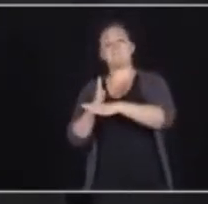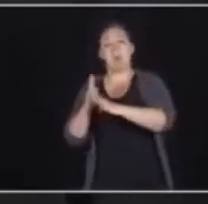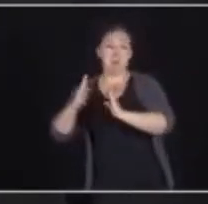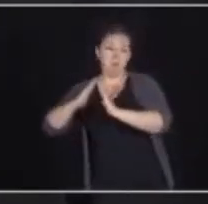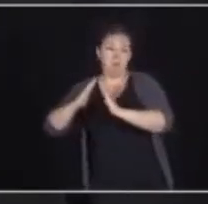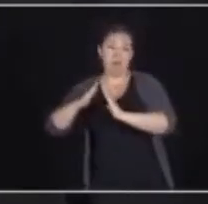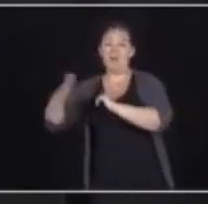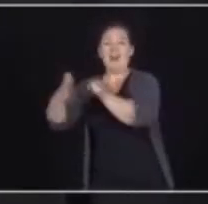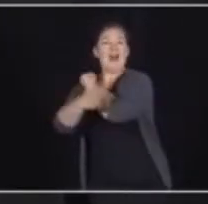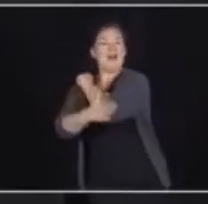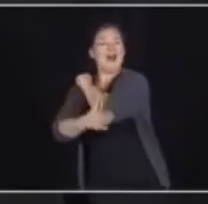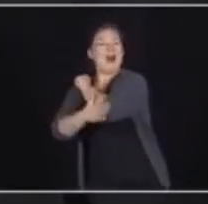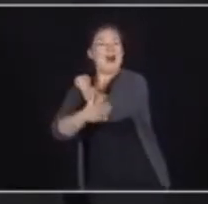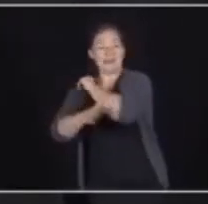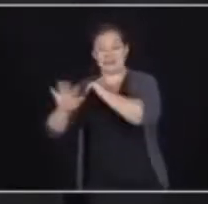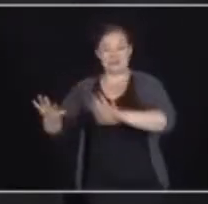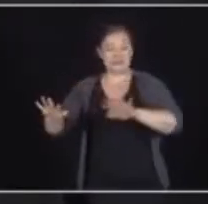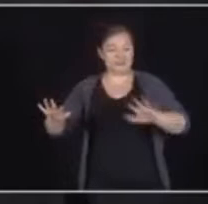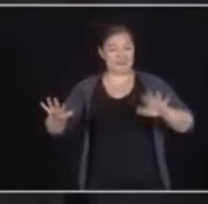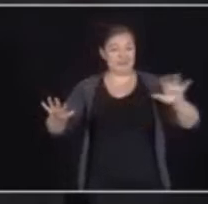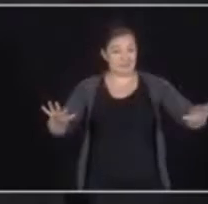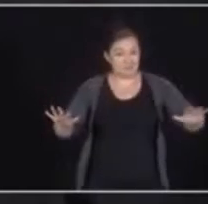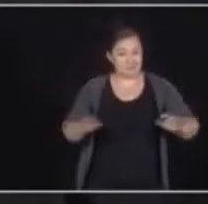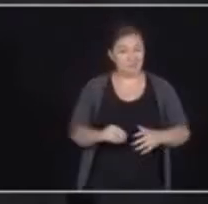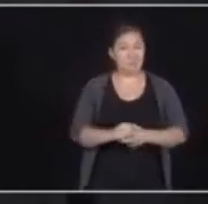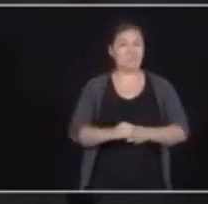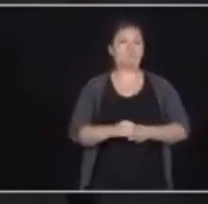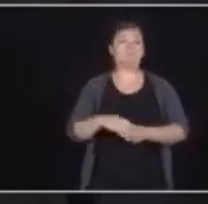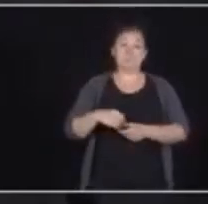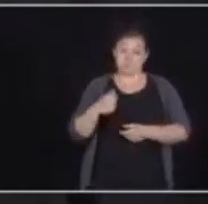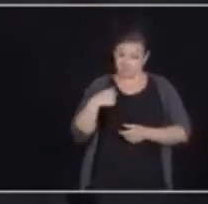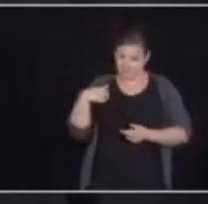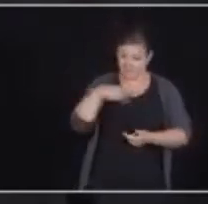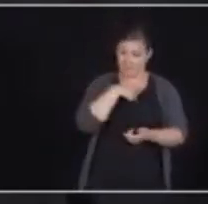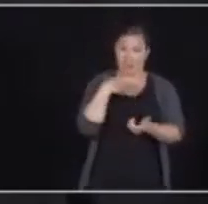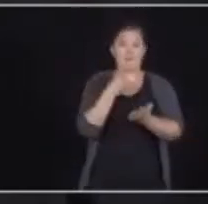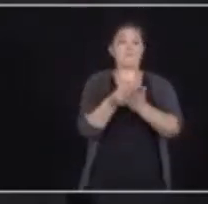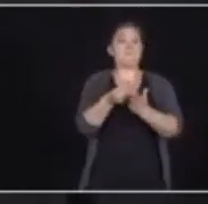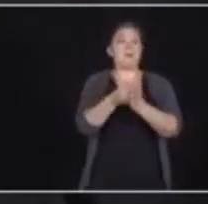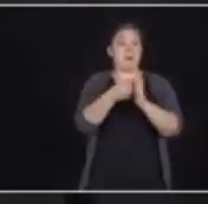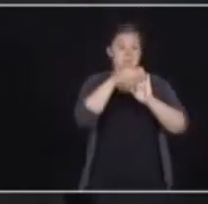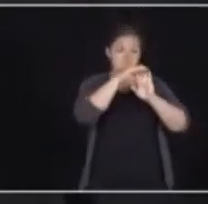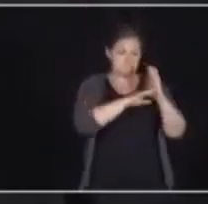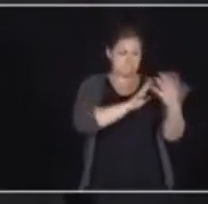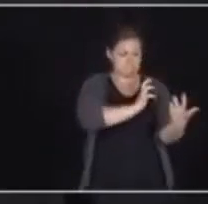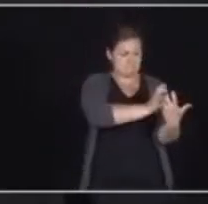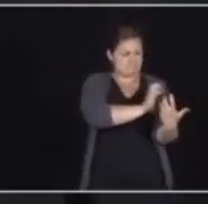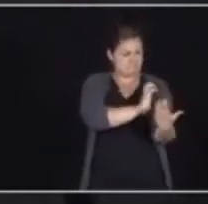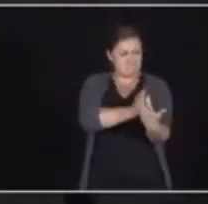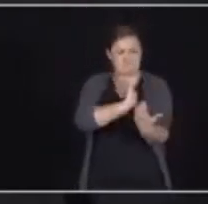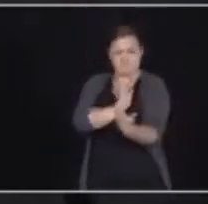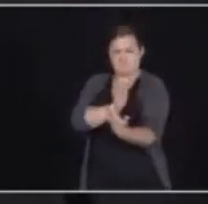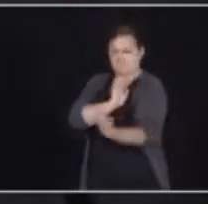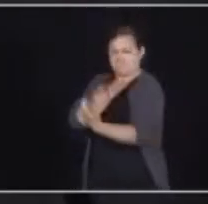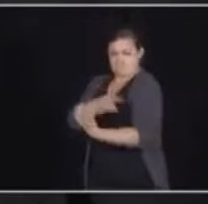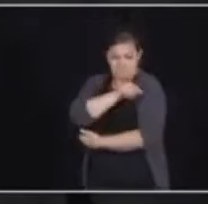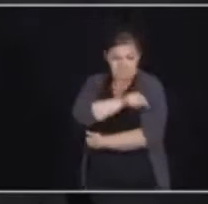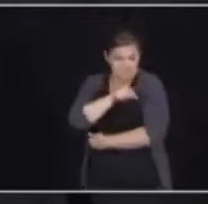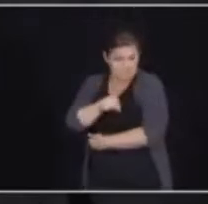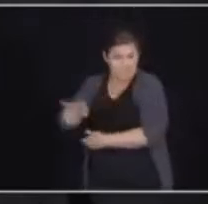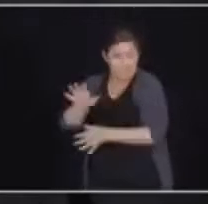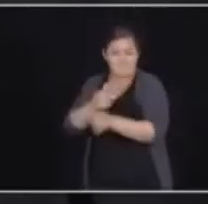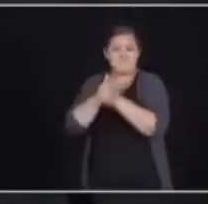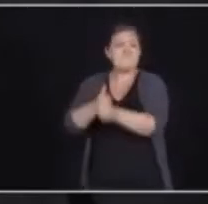province's construction funding subsidy tailored to each of the 4 categories, enabling us to address the needs of